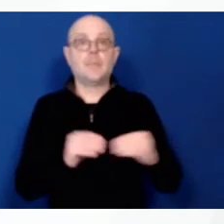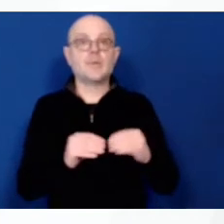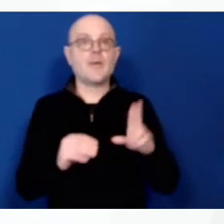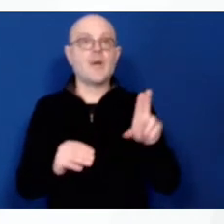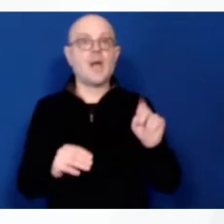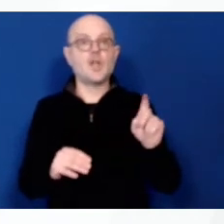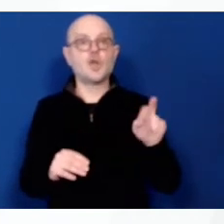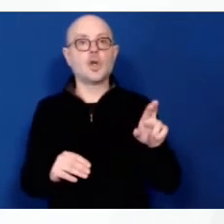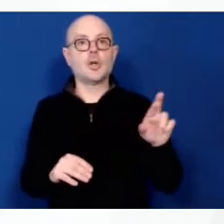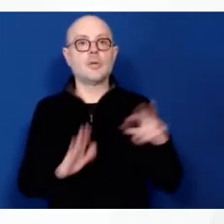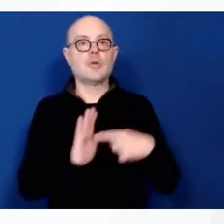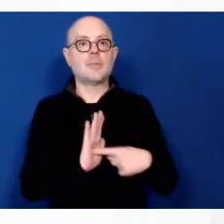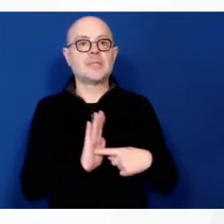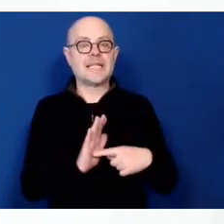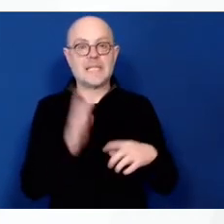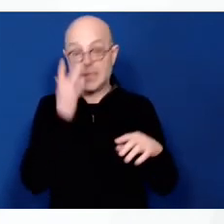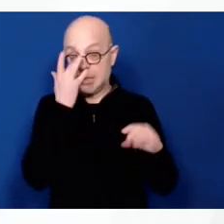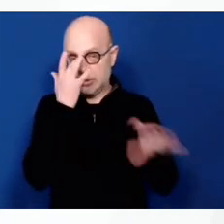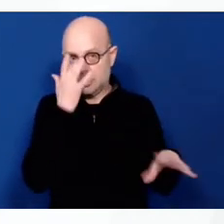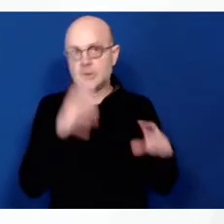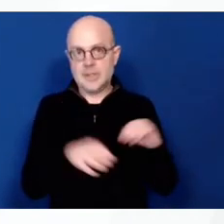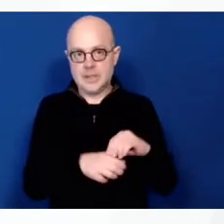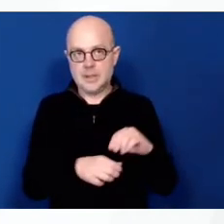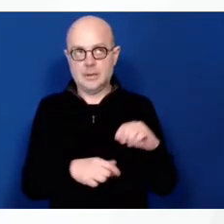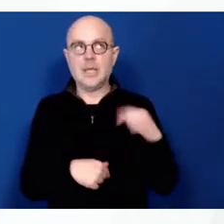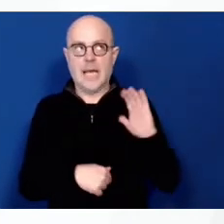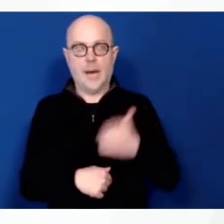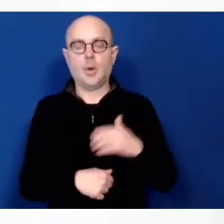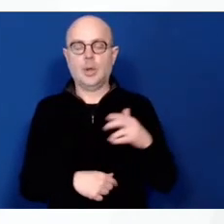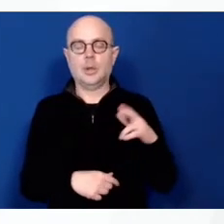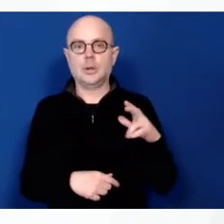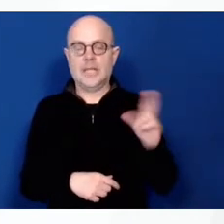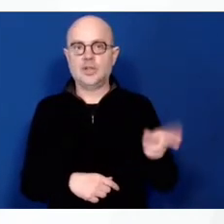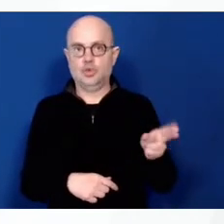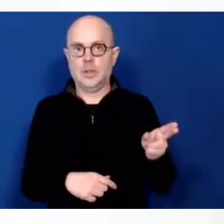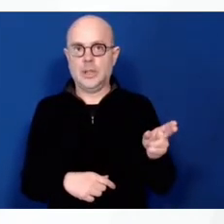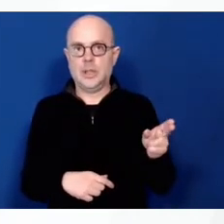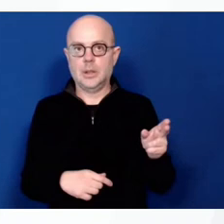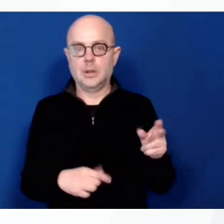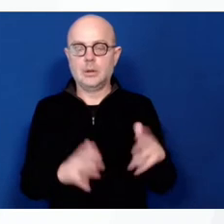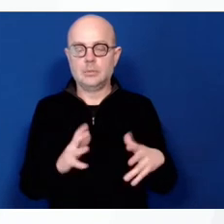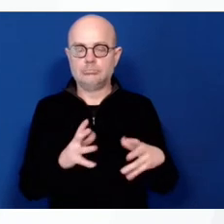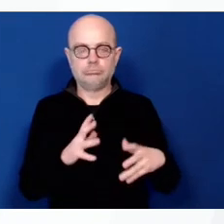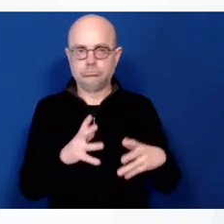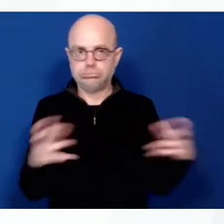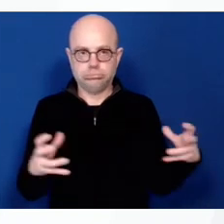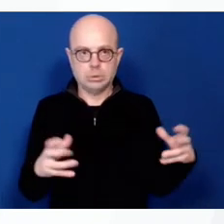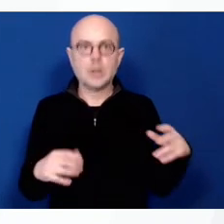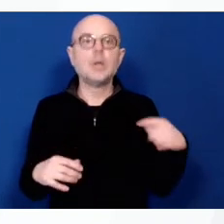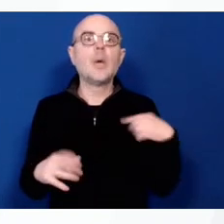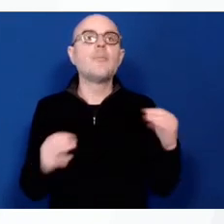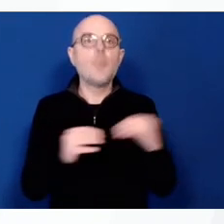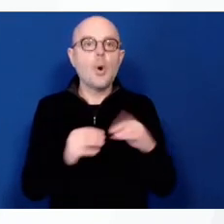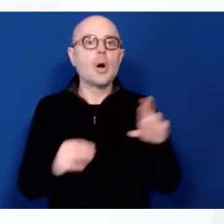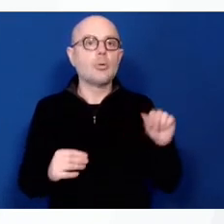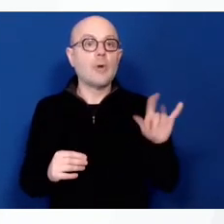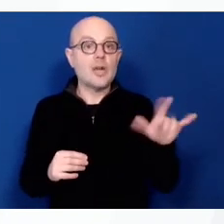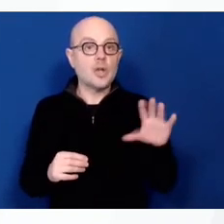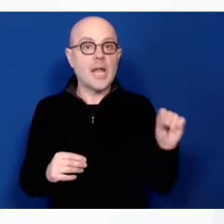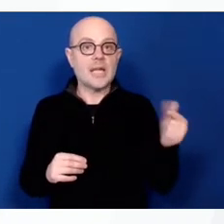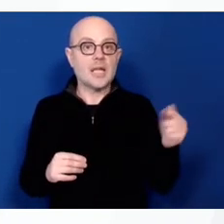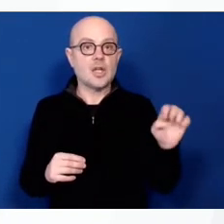minority undergraduate students in the university's history. We have more racial and gender diversity among our